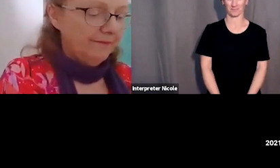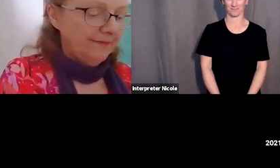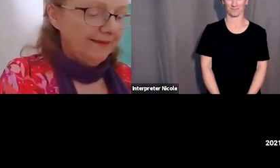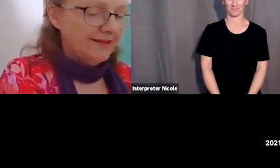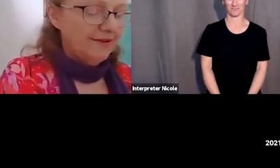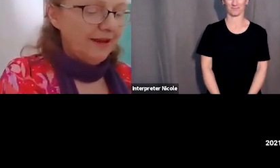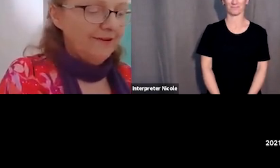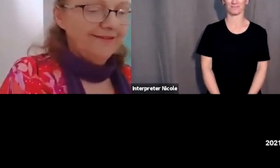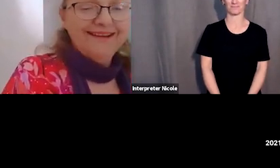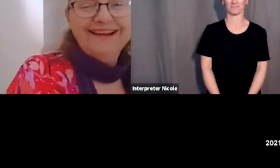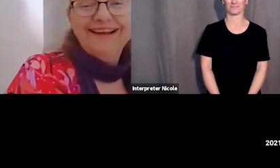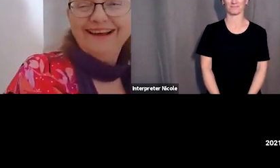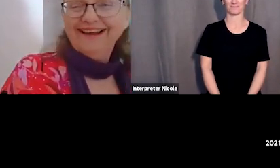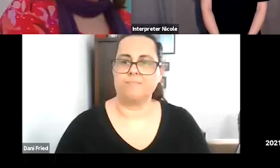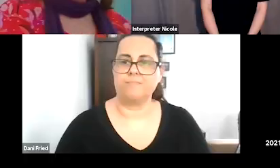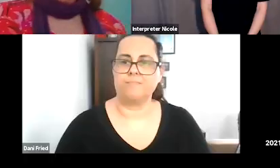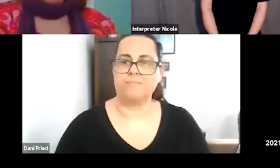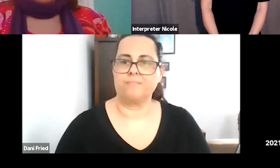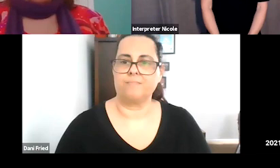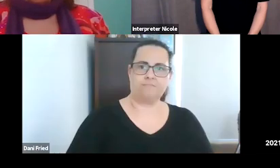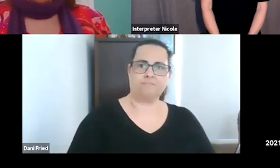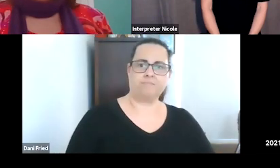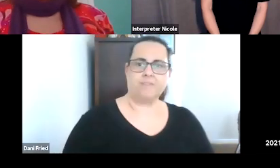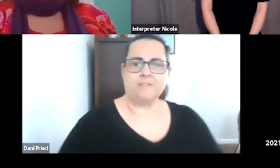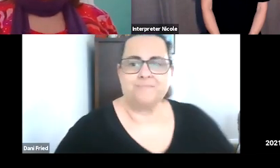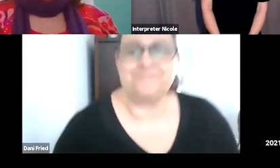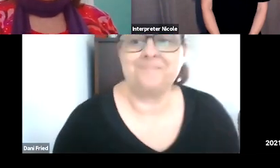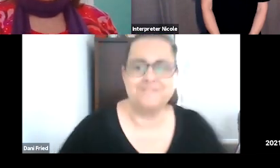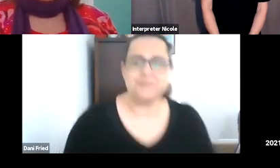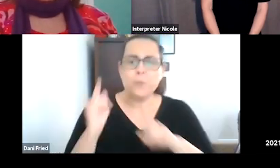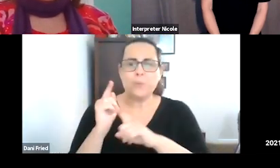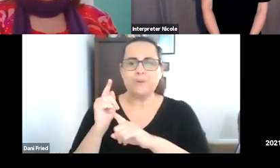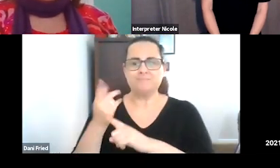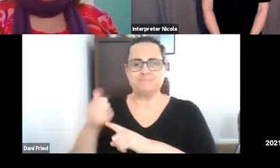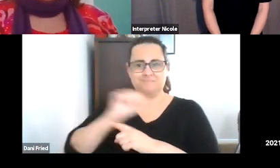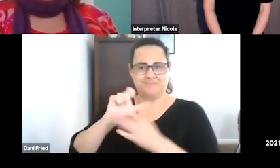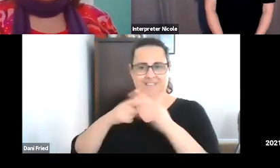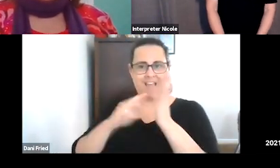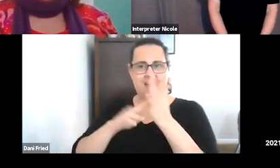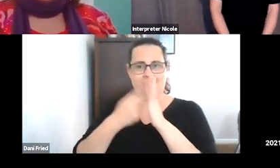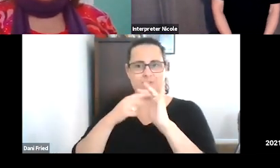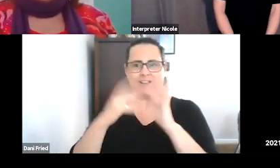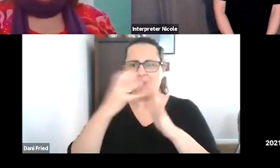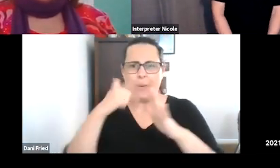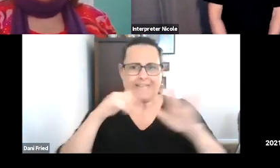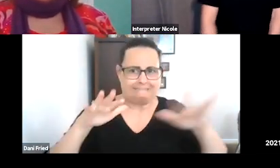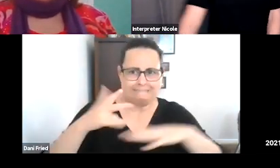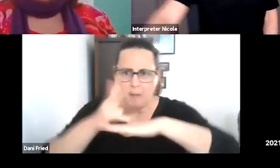Oh, That's you, Catherine. Oh, sorry, I'm trying to find my camera.